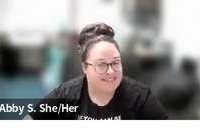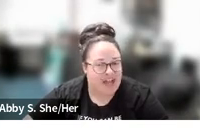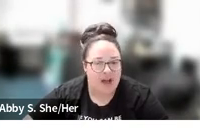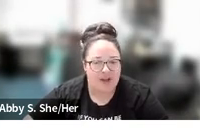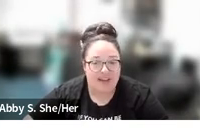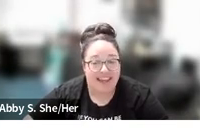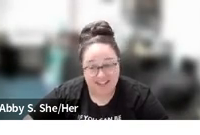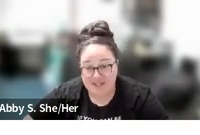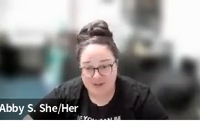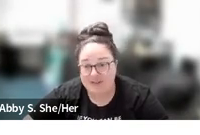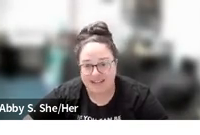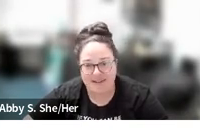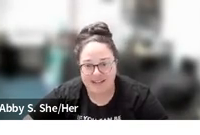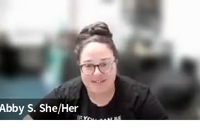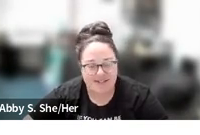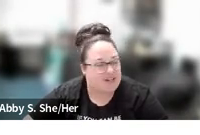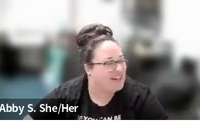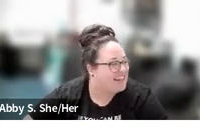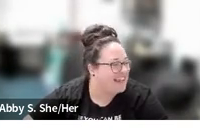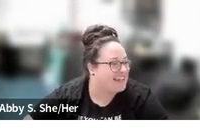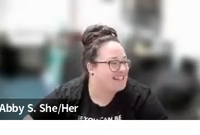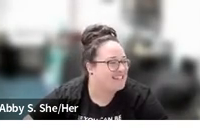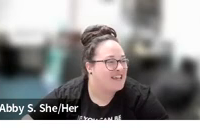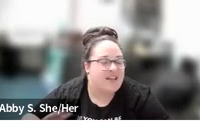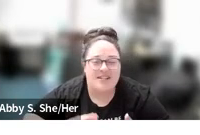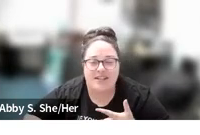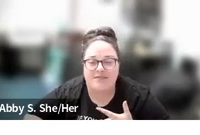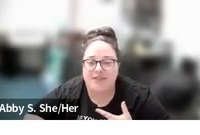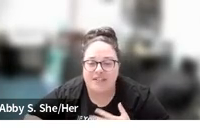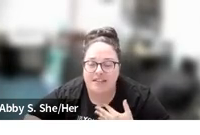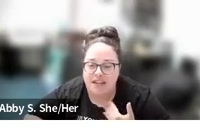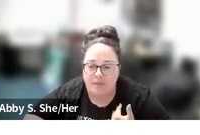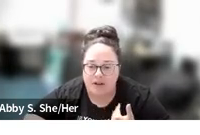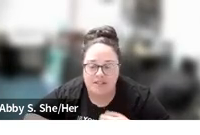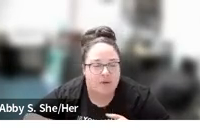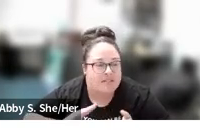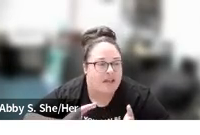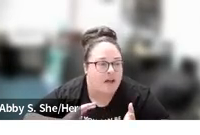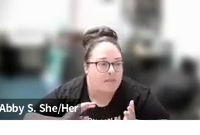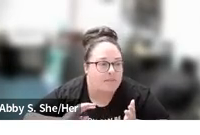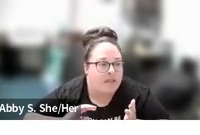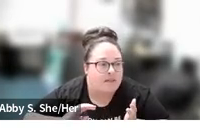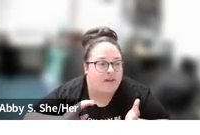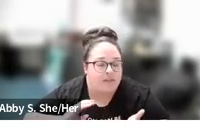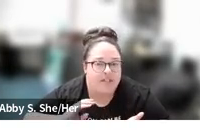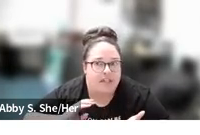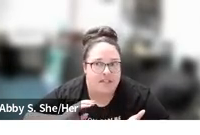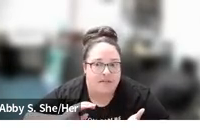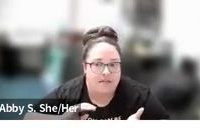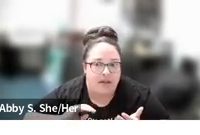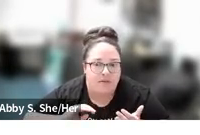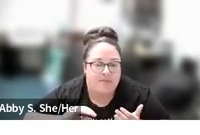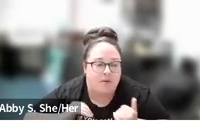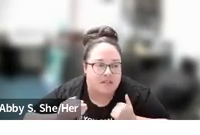great question. I just Googled it because I wasn't sure. That's referring to the network. So it's 5G